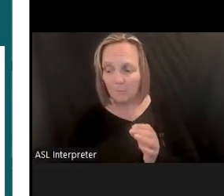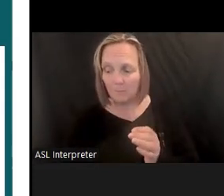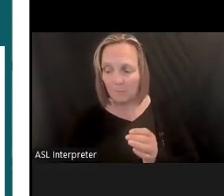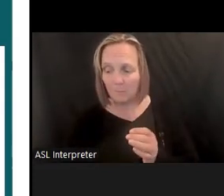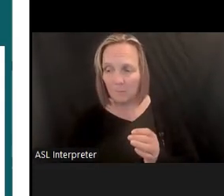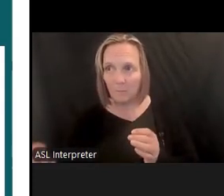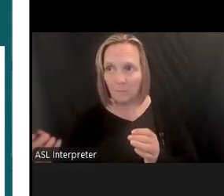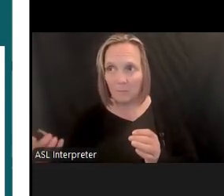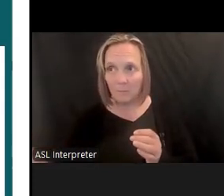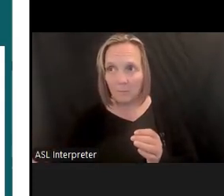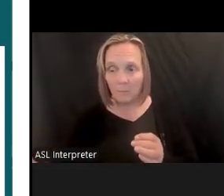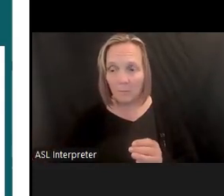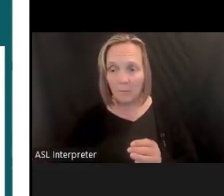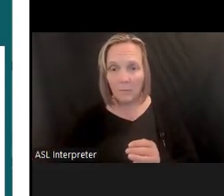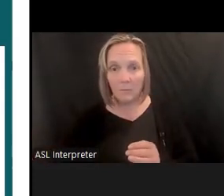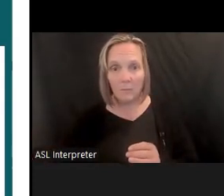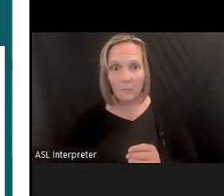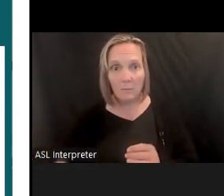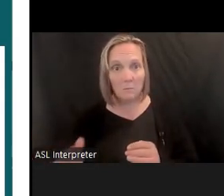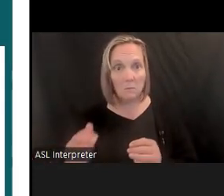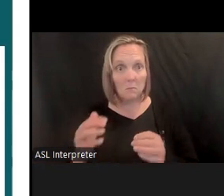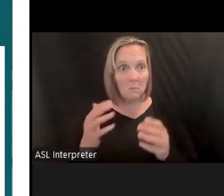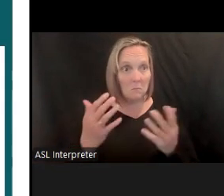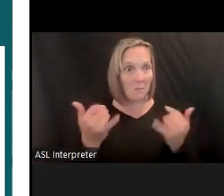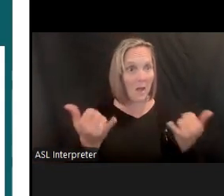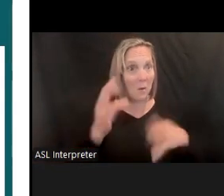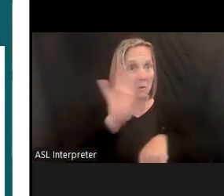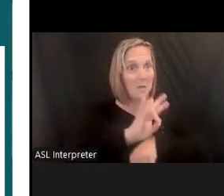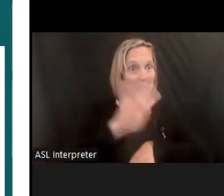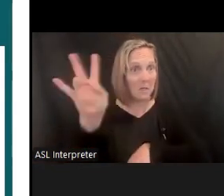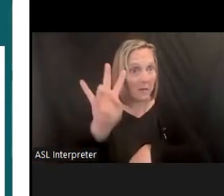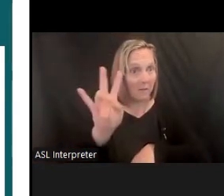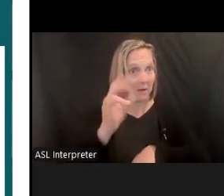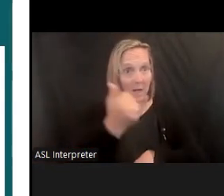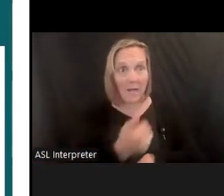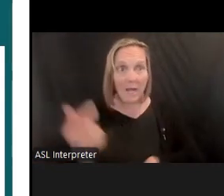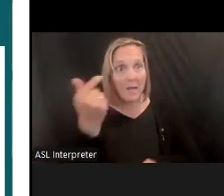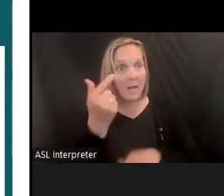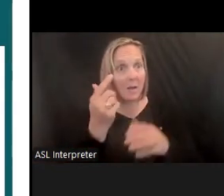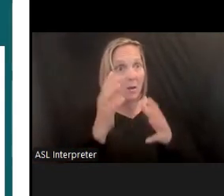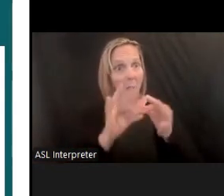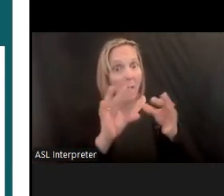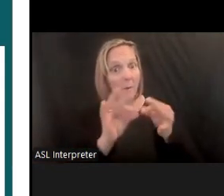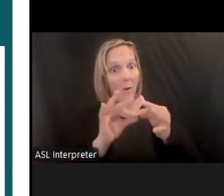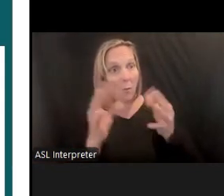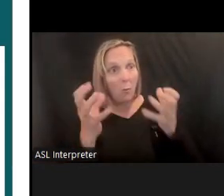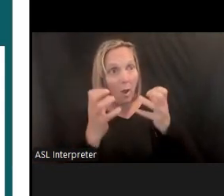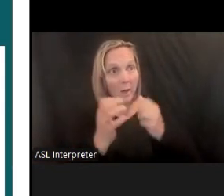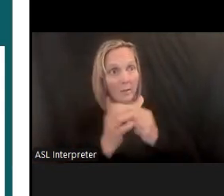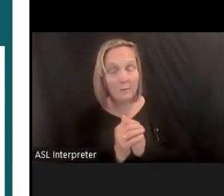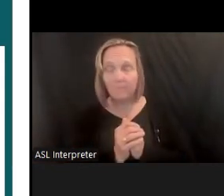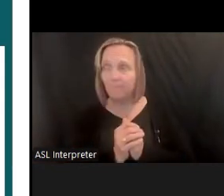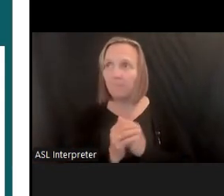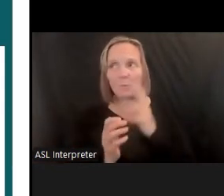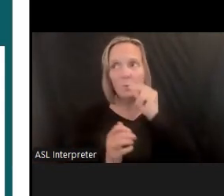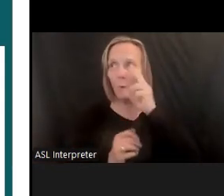o'clock. Mr. Park, is there anyone that has indicated an interest to provide comment? No.